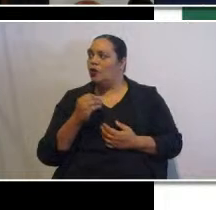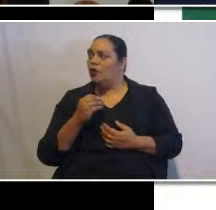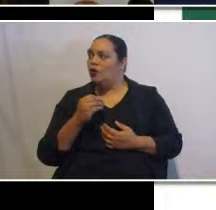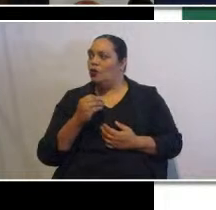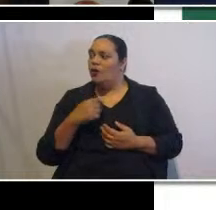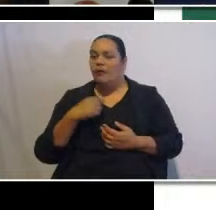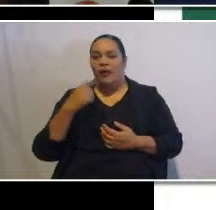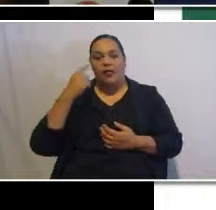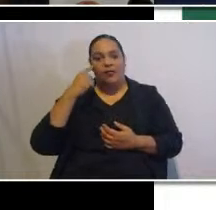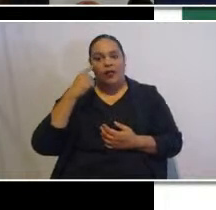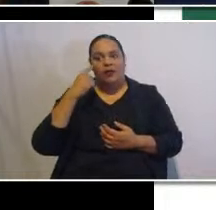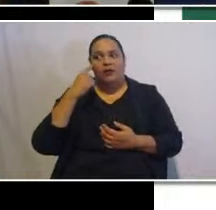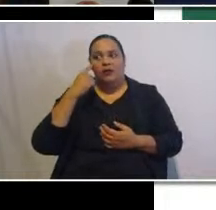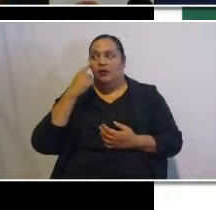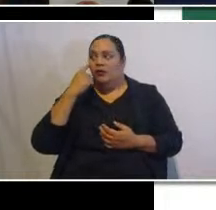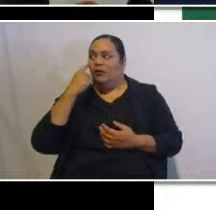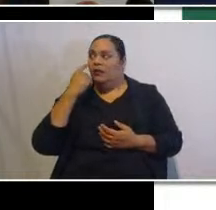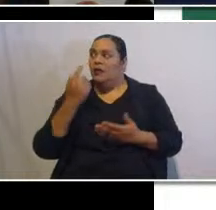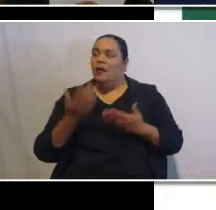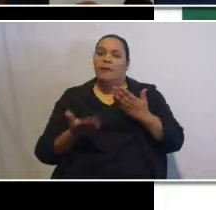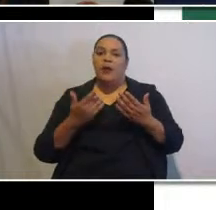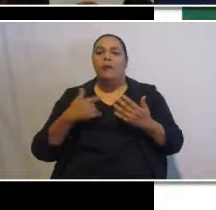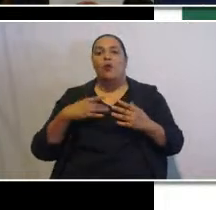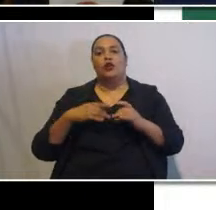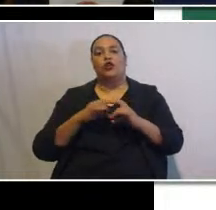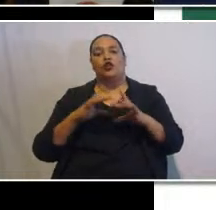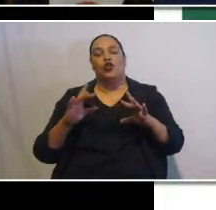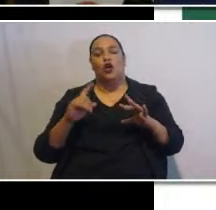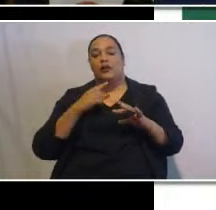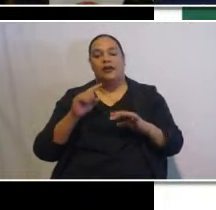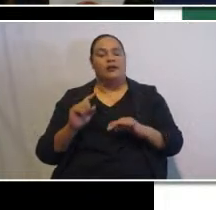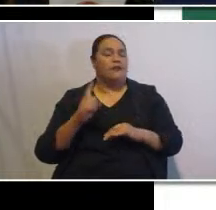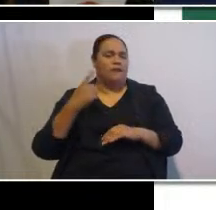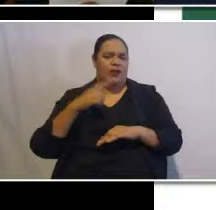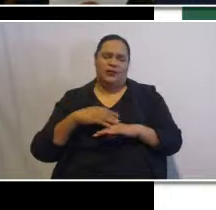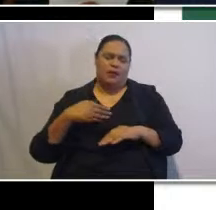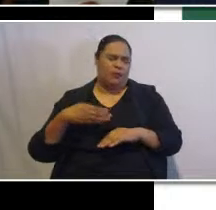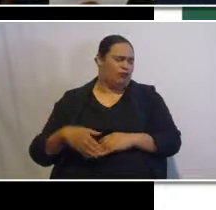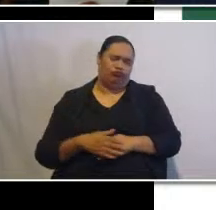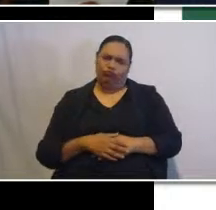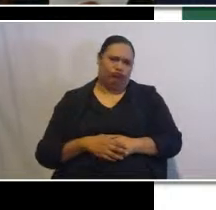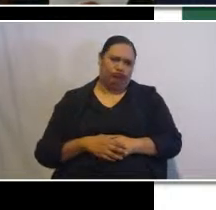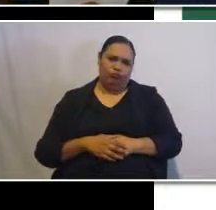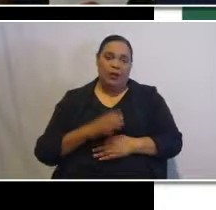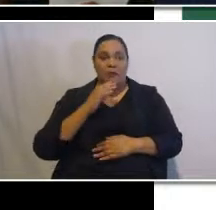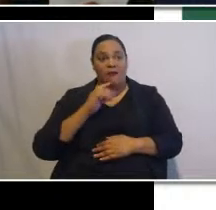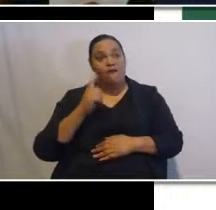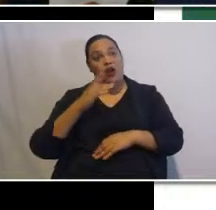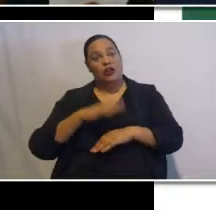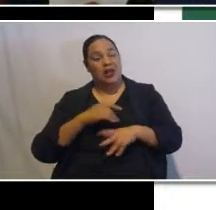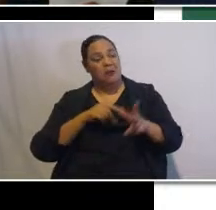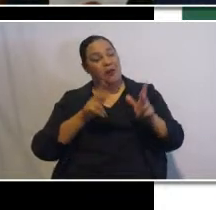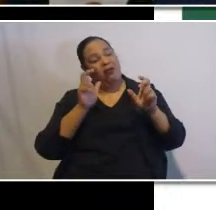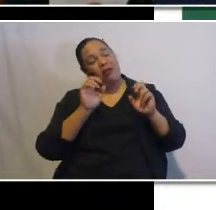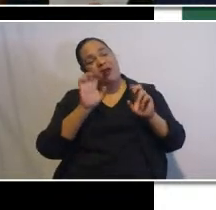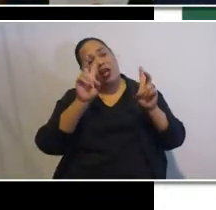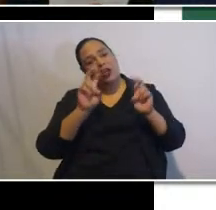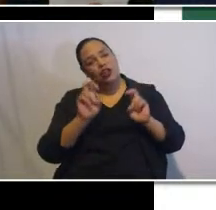think maybe I want to start with saying this is not the first time I've been here, and it's not the first time I've heard